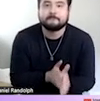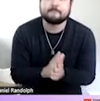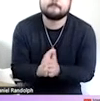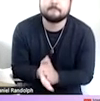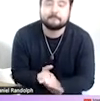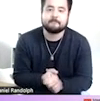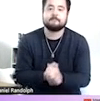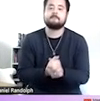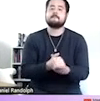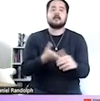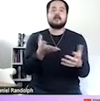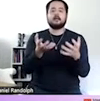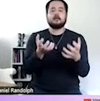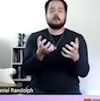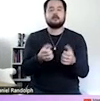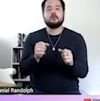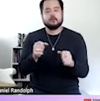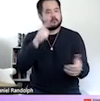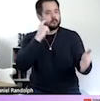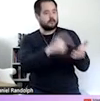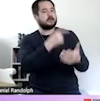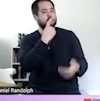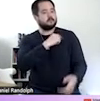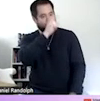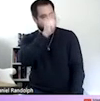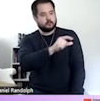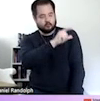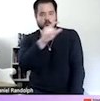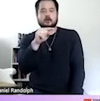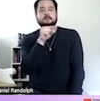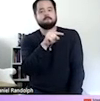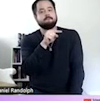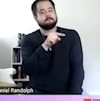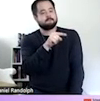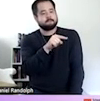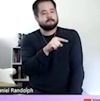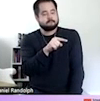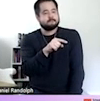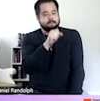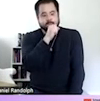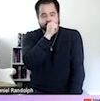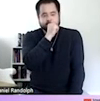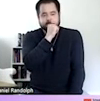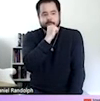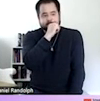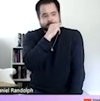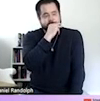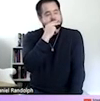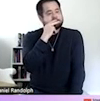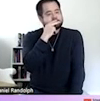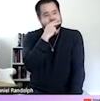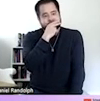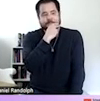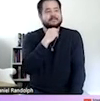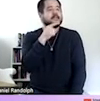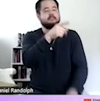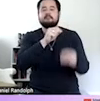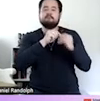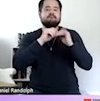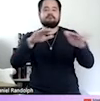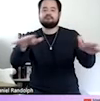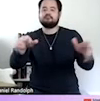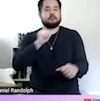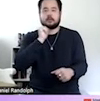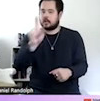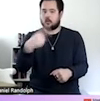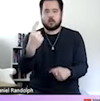also recognize that the Red Cross can be present through so much of not just Pennsylvania, but as